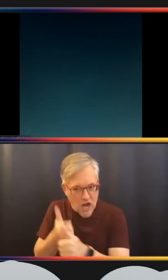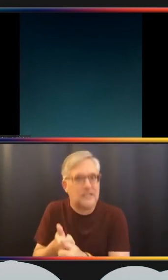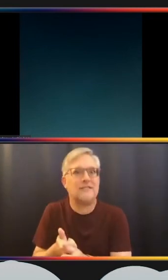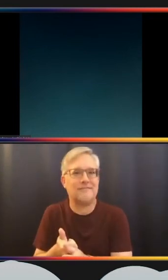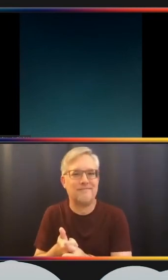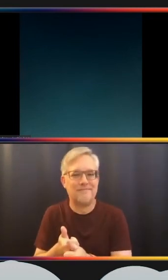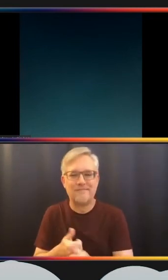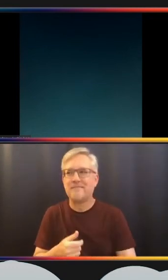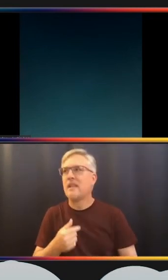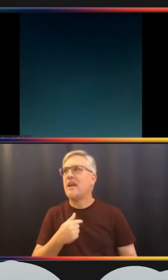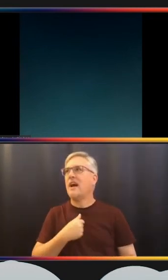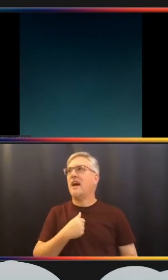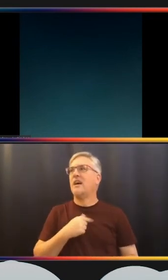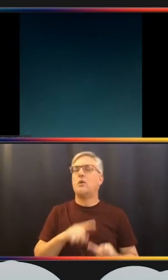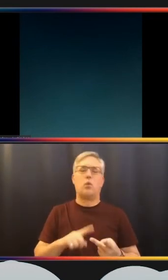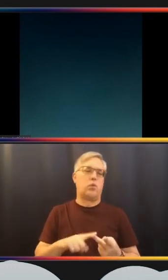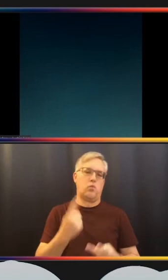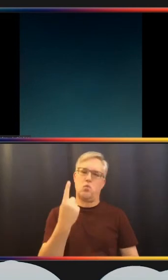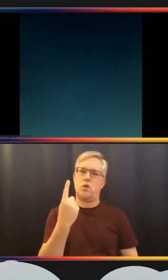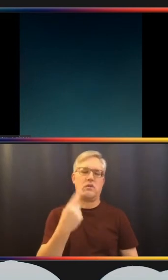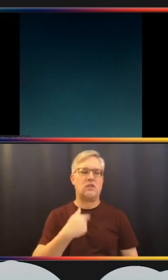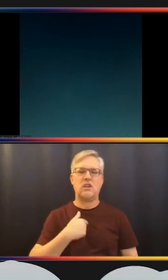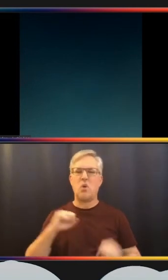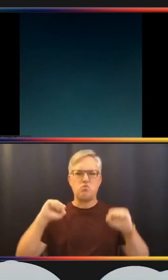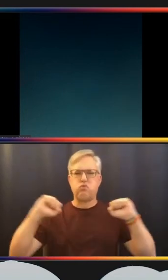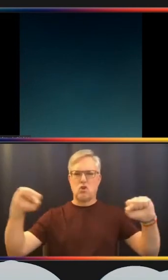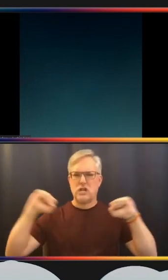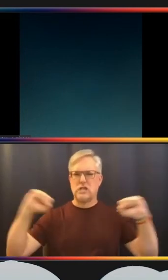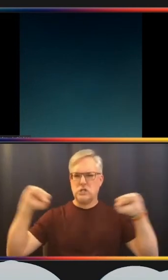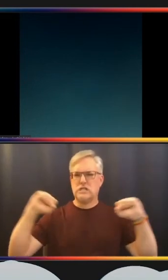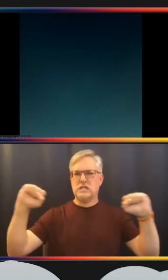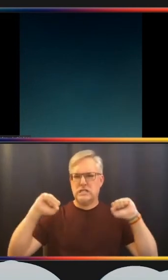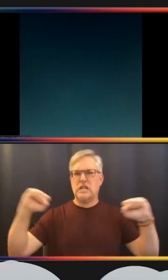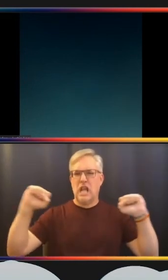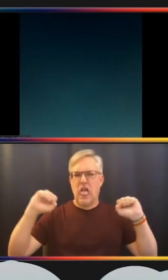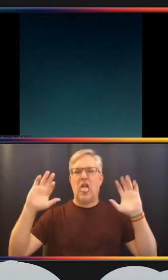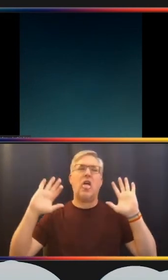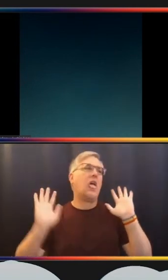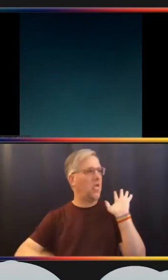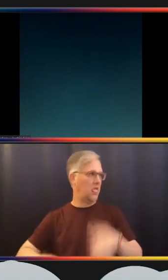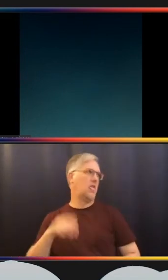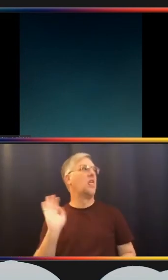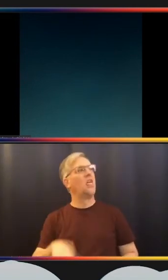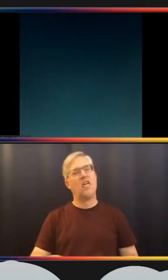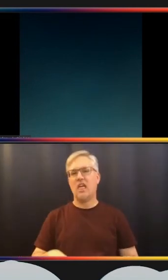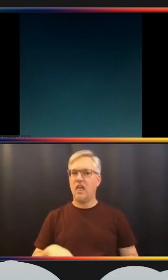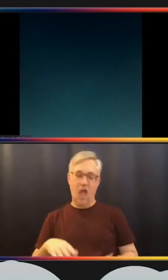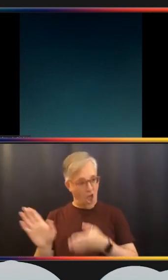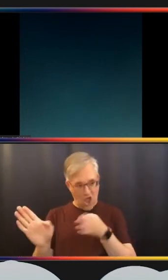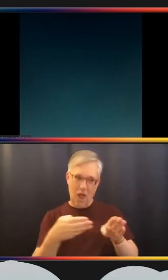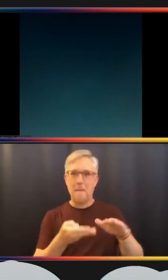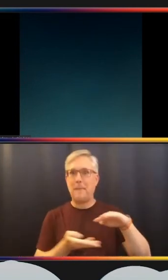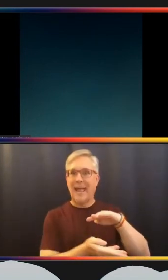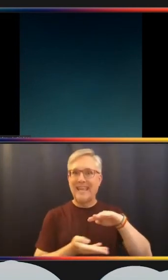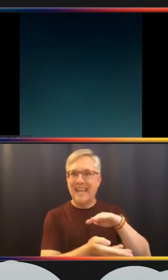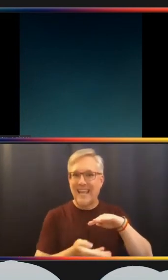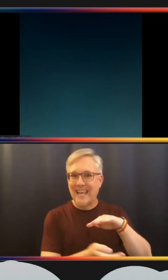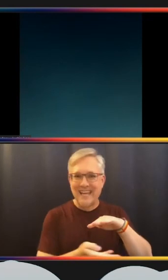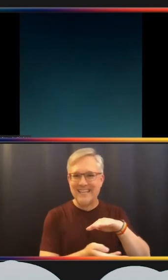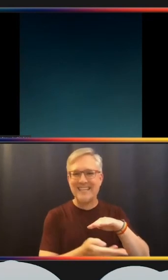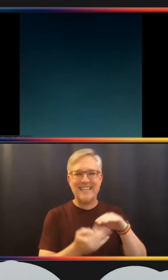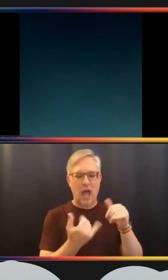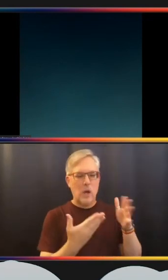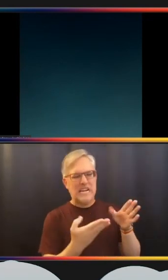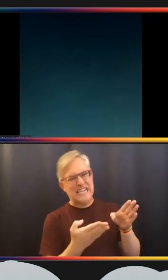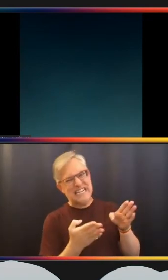I went through like a really hardcore workout phase and then fell off of it and started like baking a lot. And I'm trying to get back on it